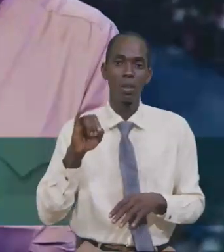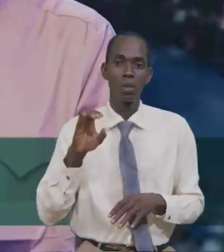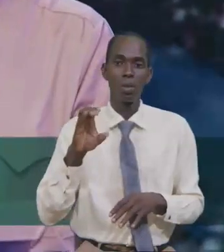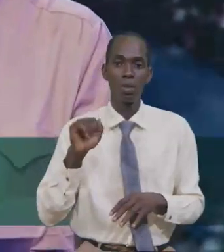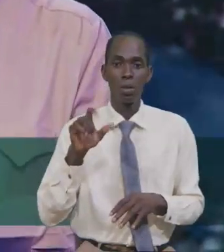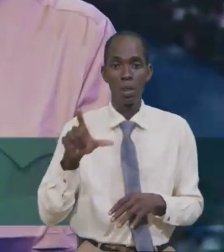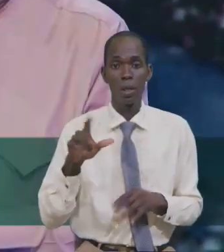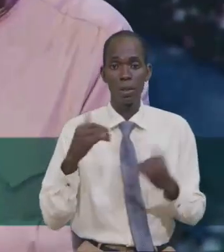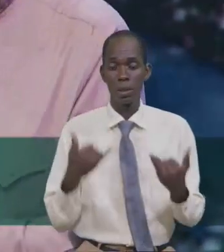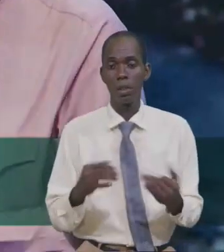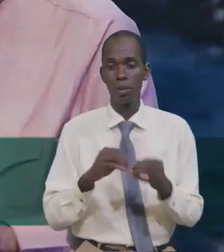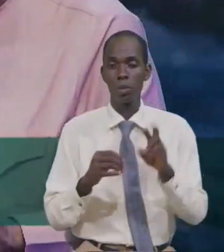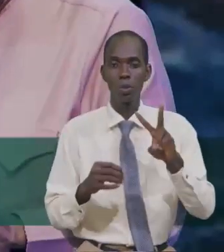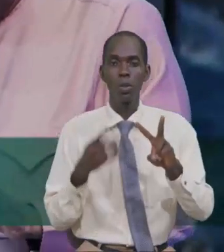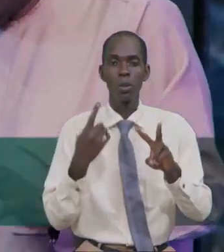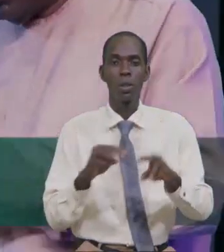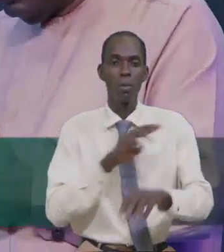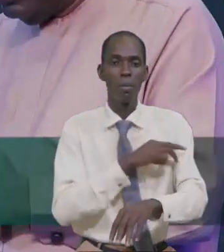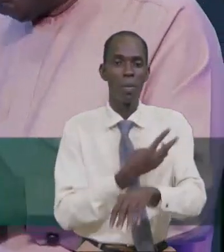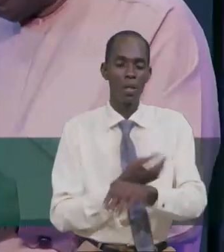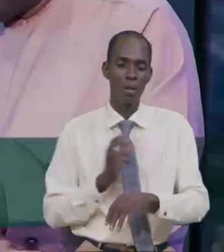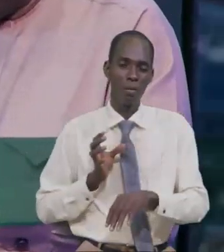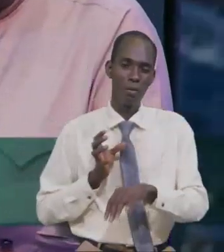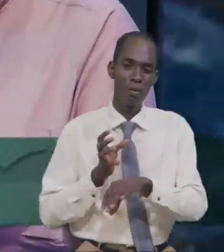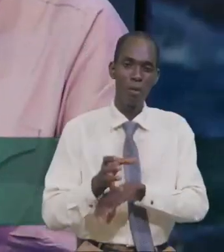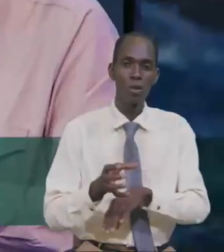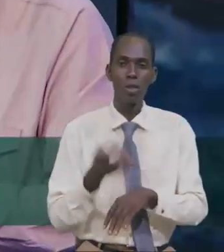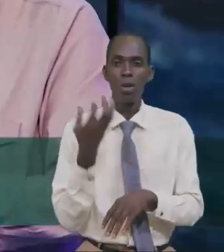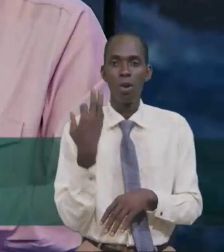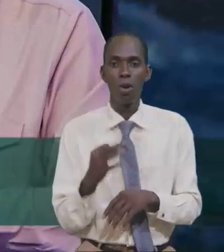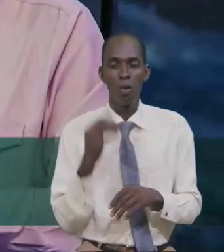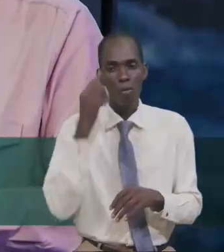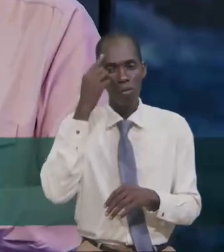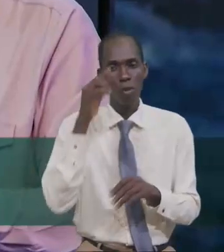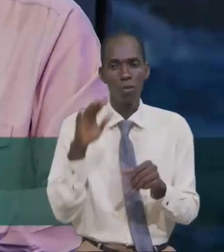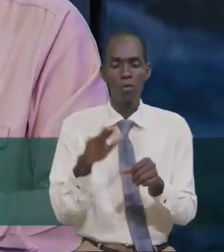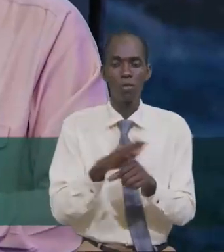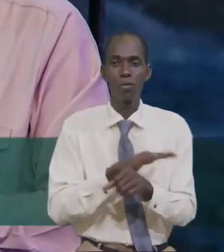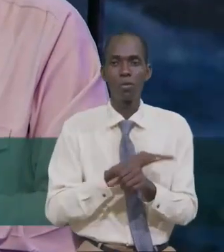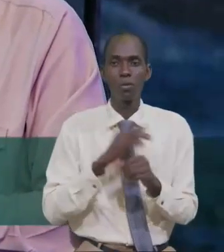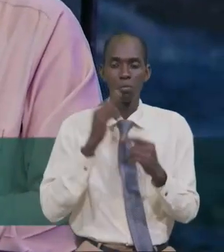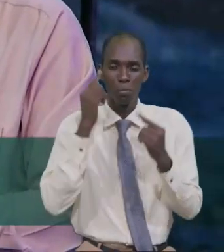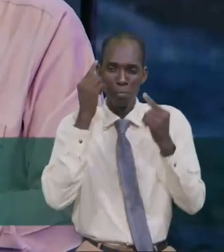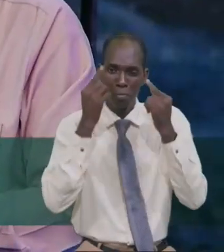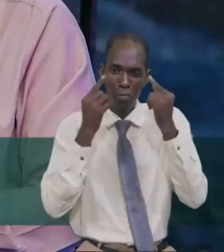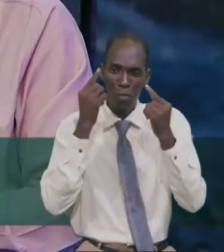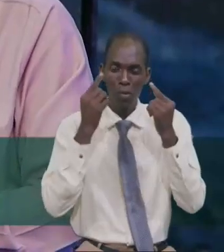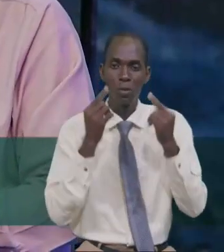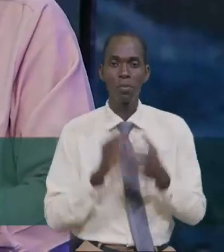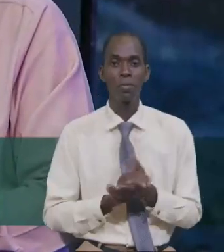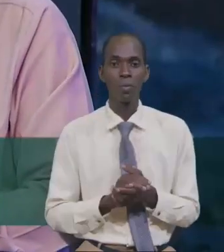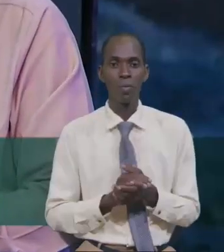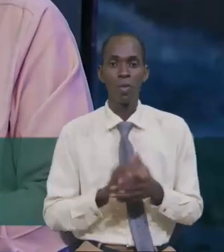thoughtful meditation. When you say, my soul, my